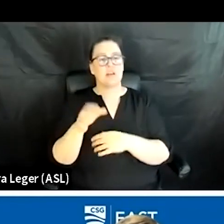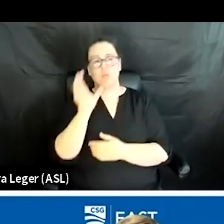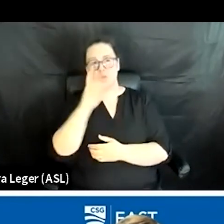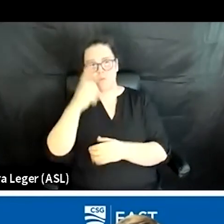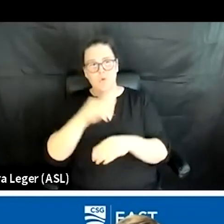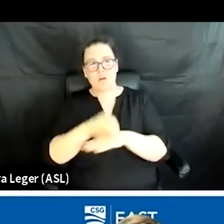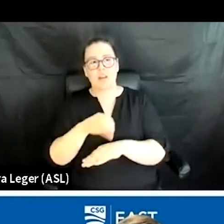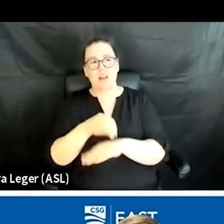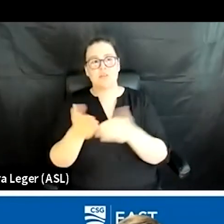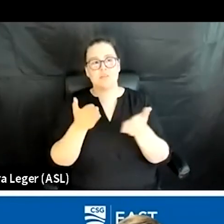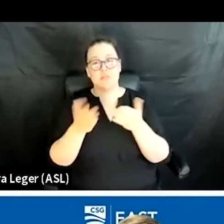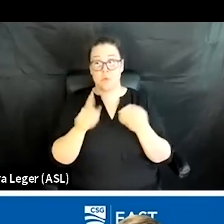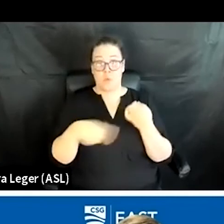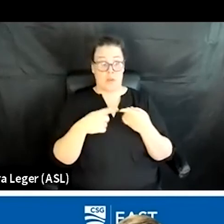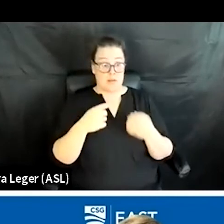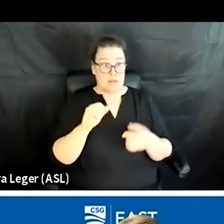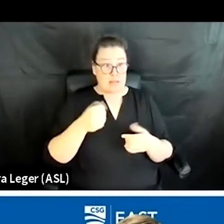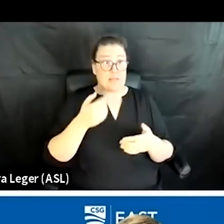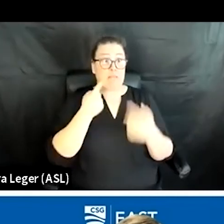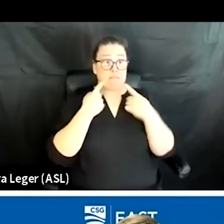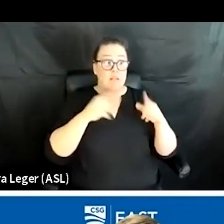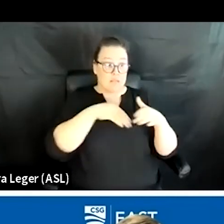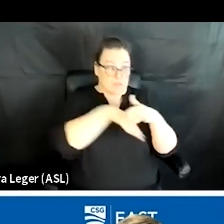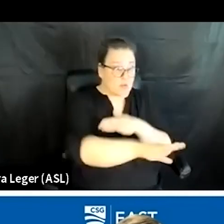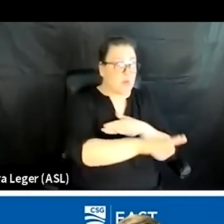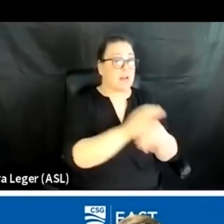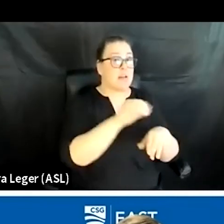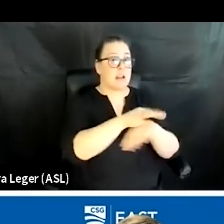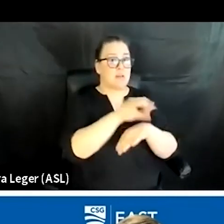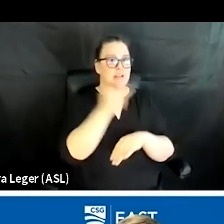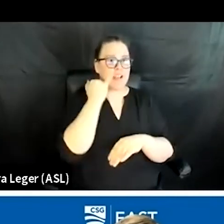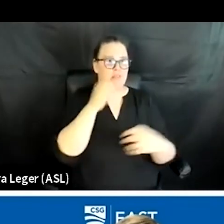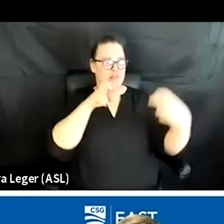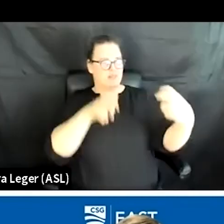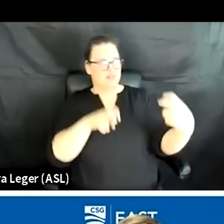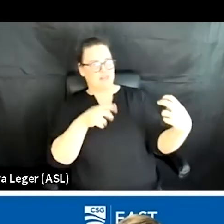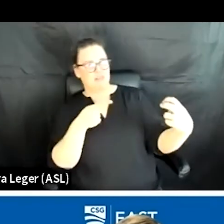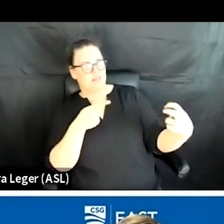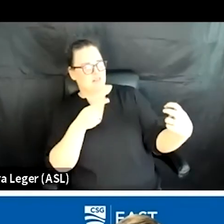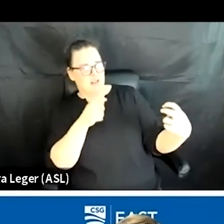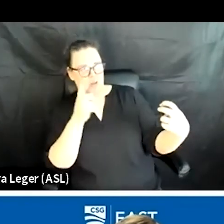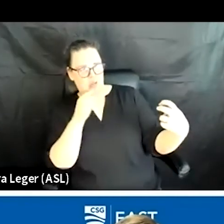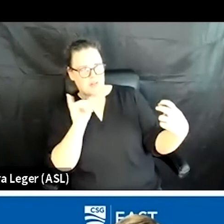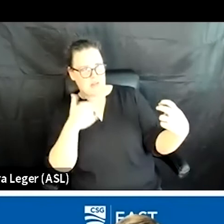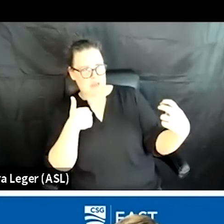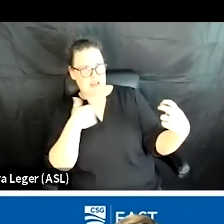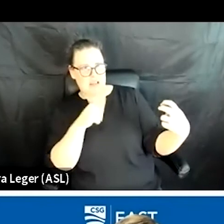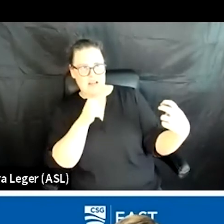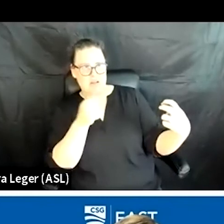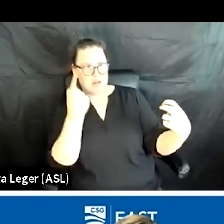they do finally go into counseling and they're sitting across with someone who does not look like them, who's not aware of their culture,